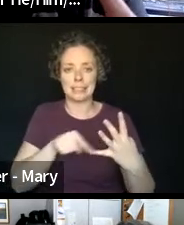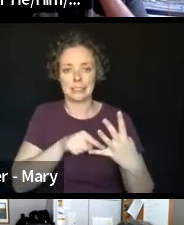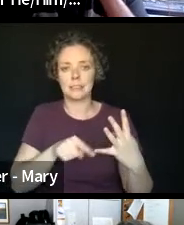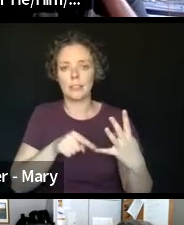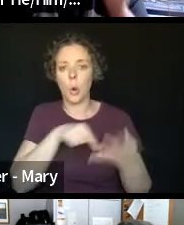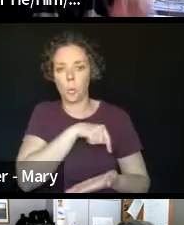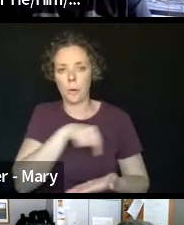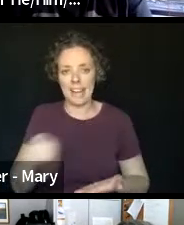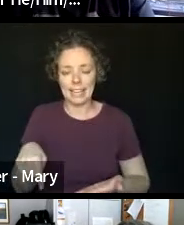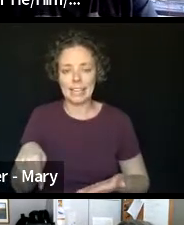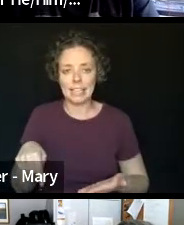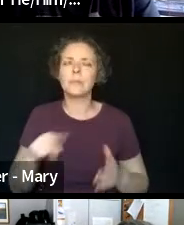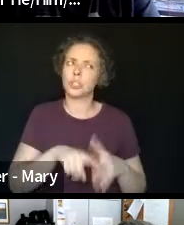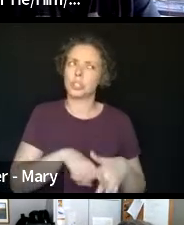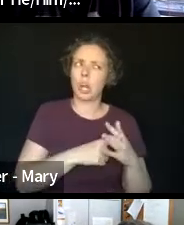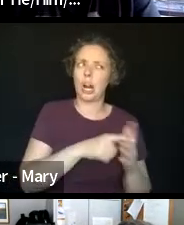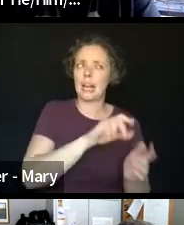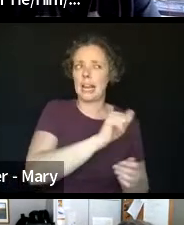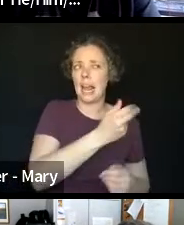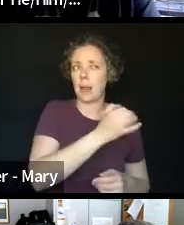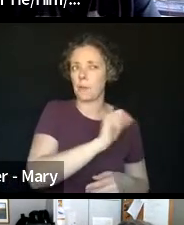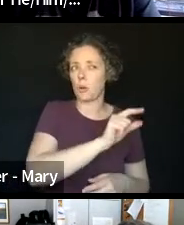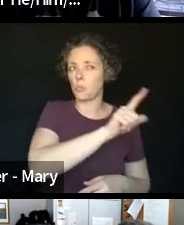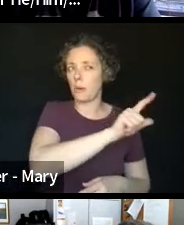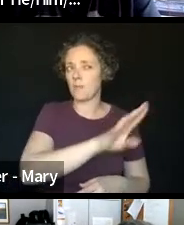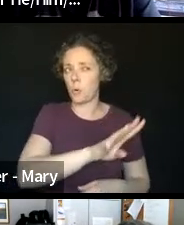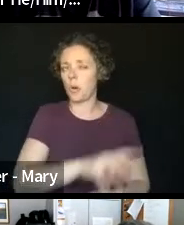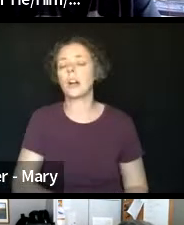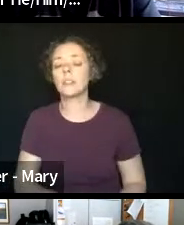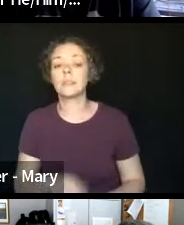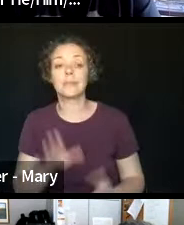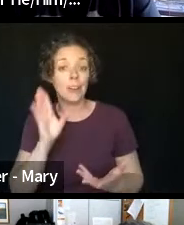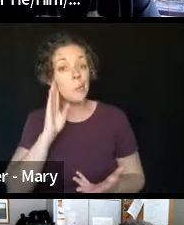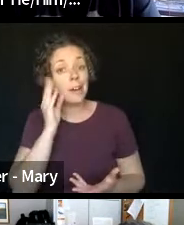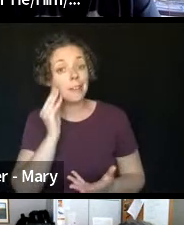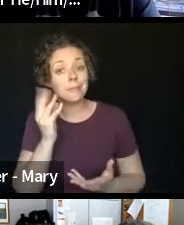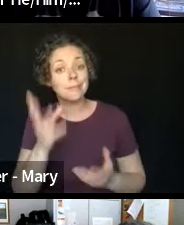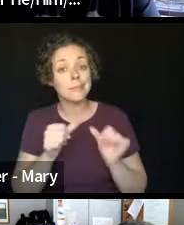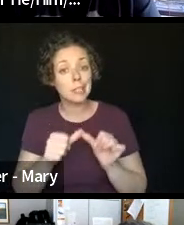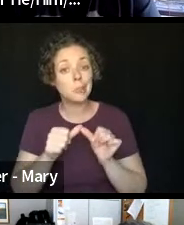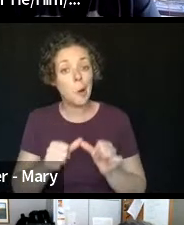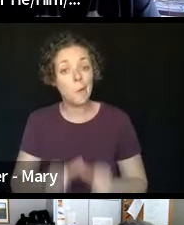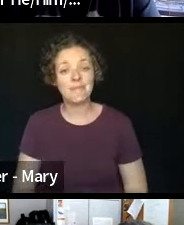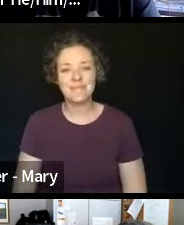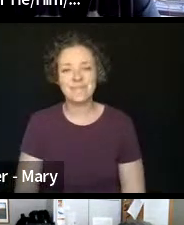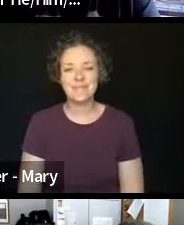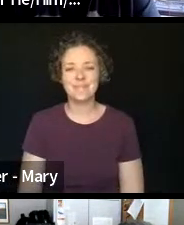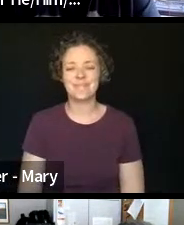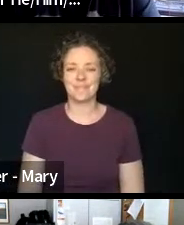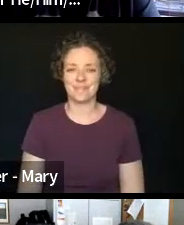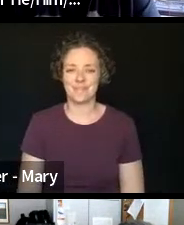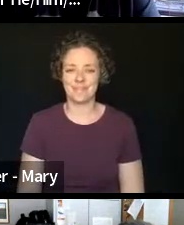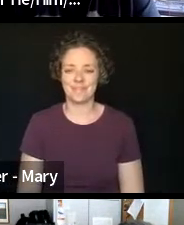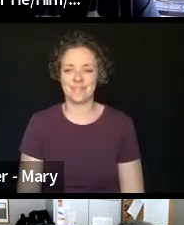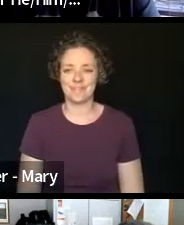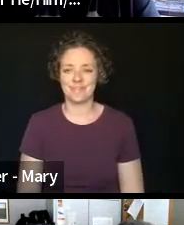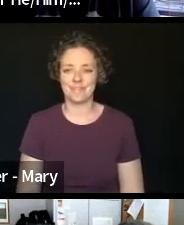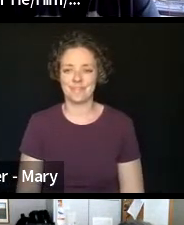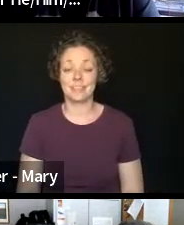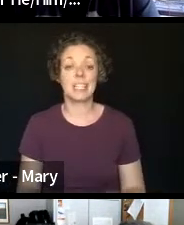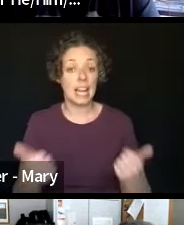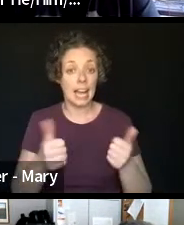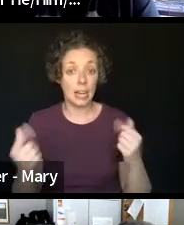starting April 24th. And so we will keep you all updated at that point. So if you have